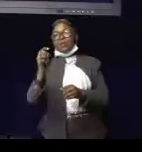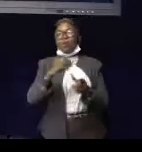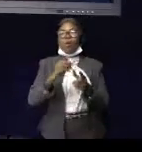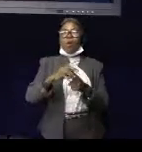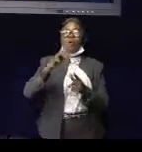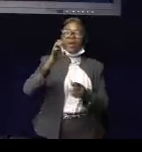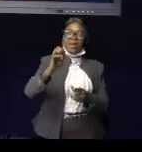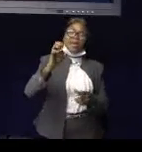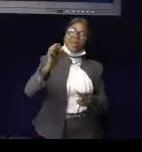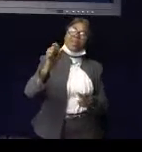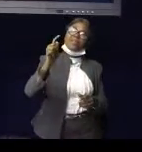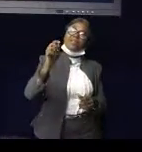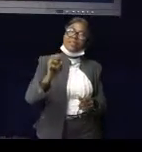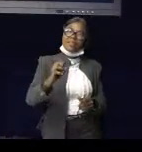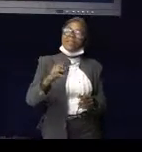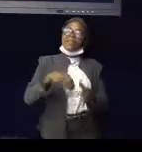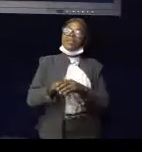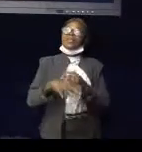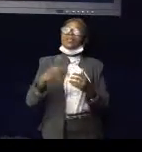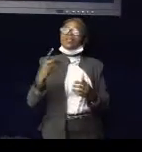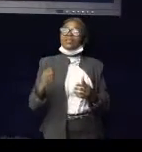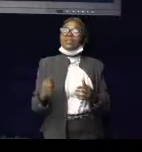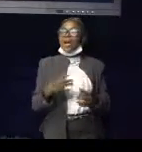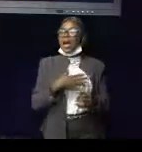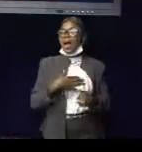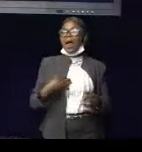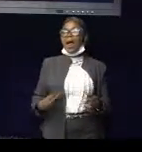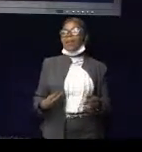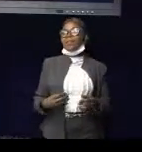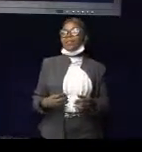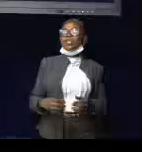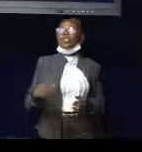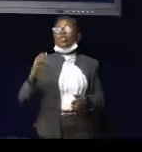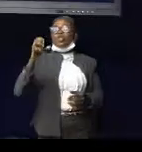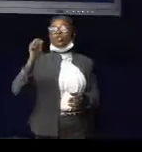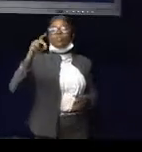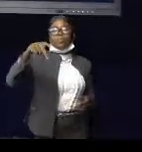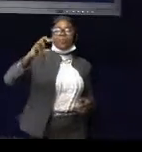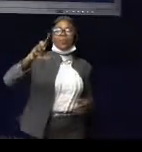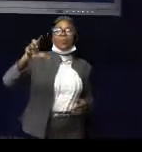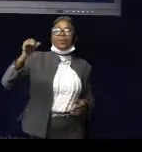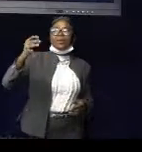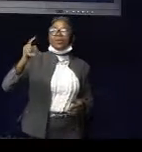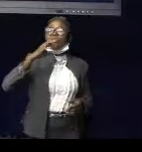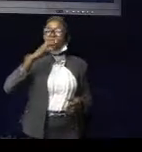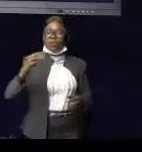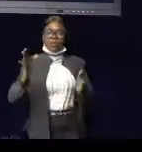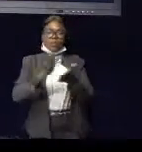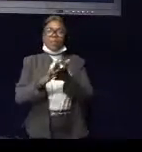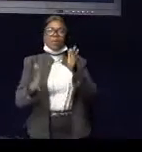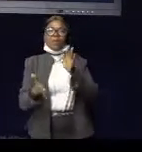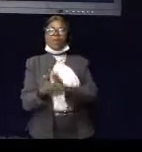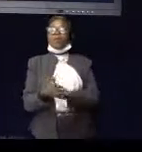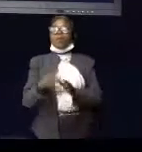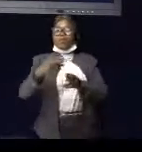We already had shorter in the comparative form. At the superlative stage, it becomes shortest. You